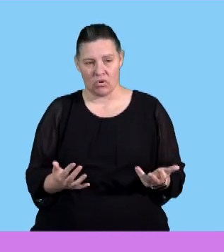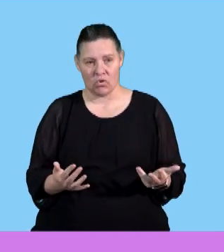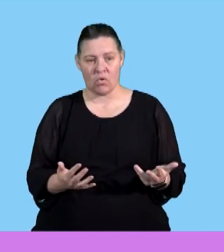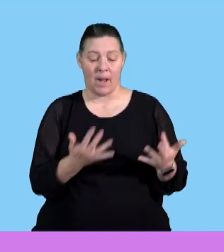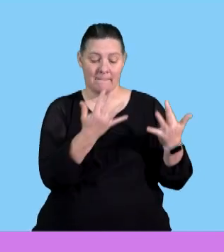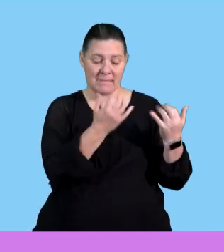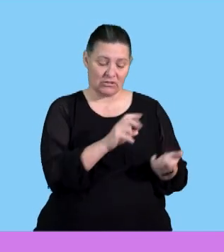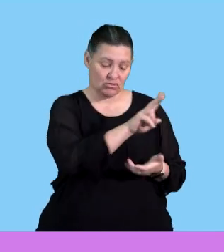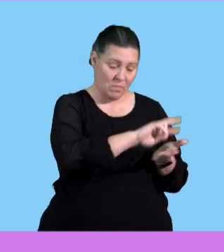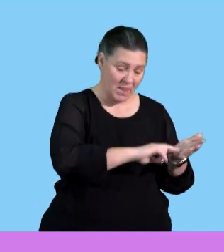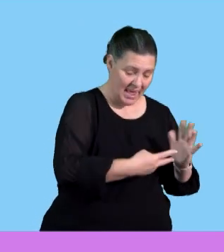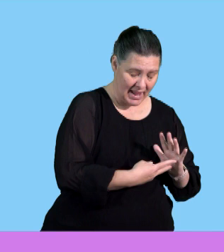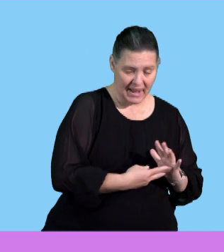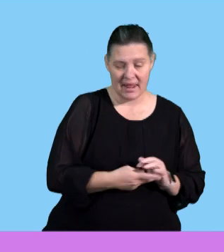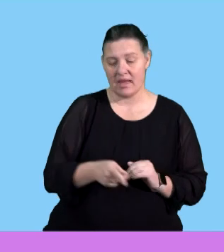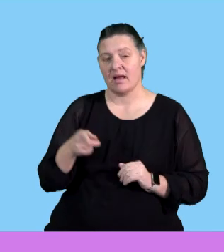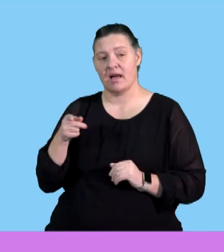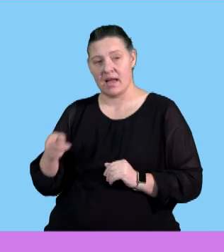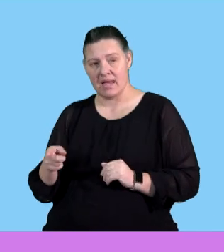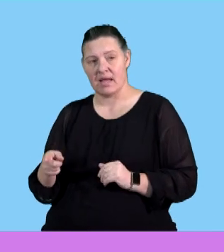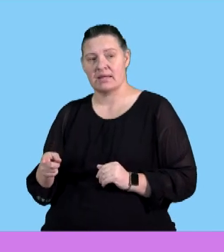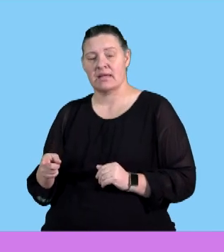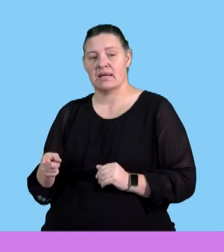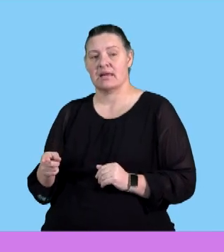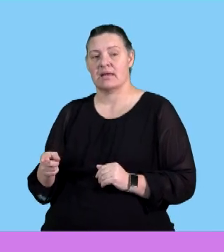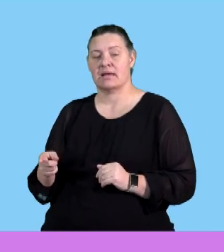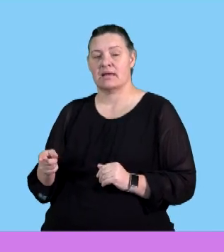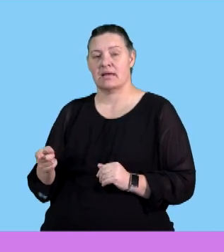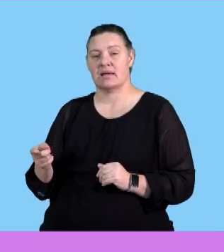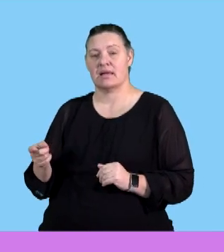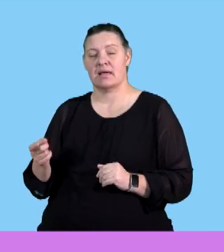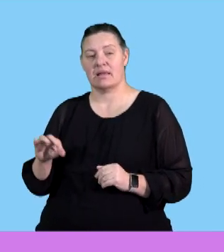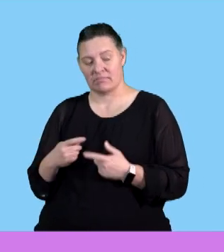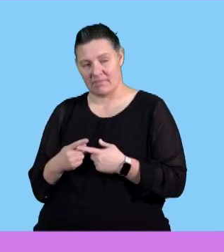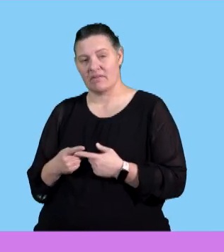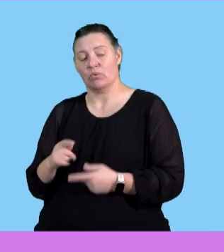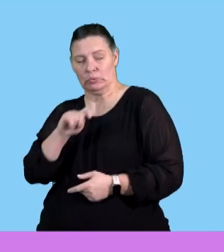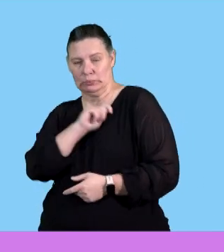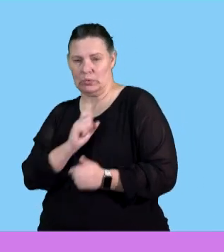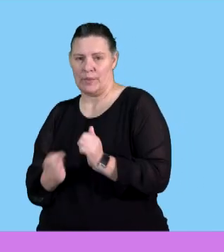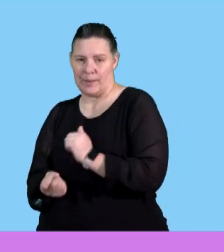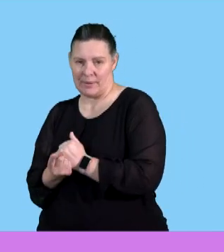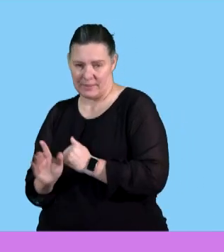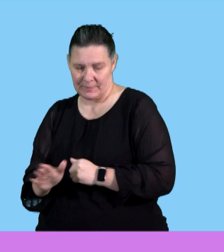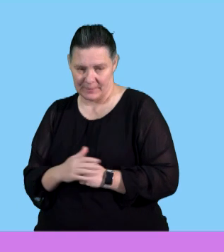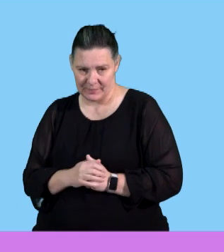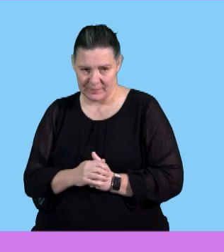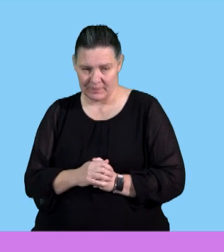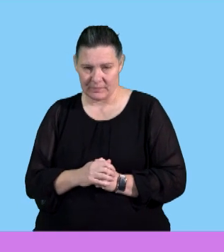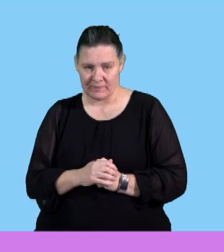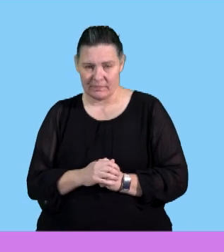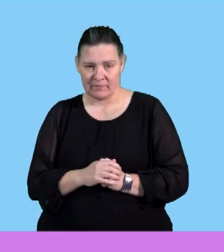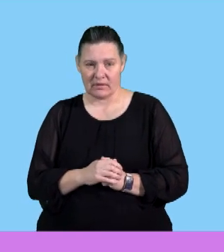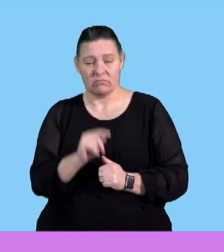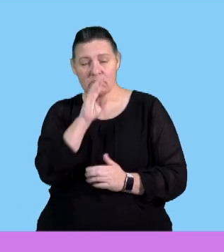So with a budget you plan, and the is what happened, the